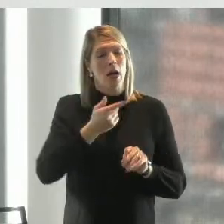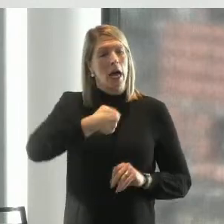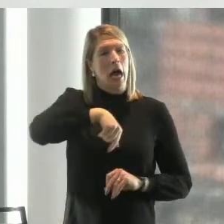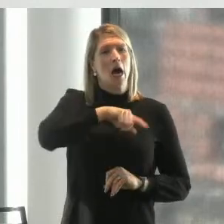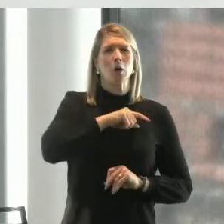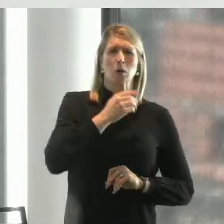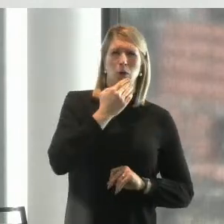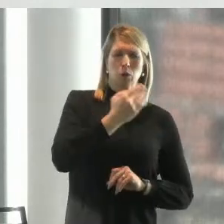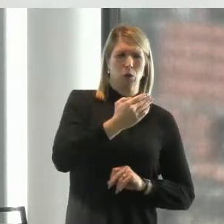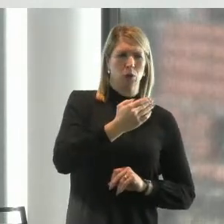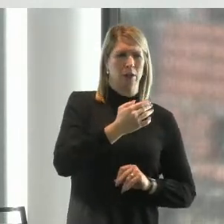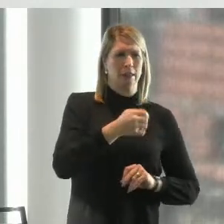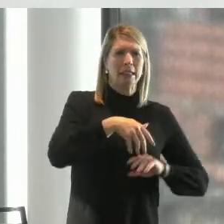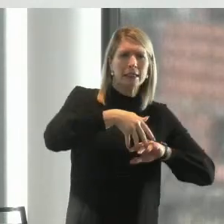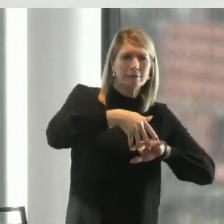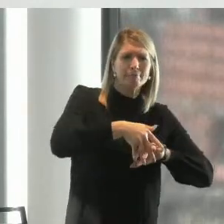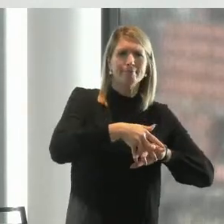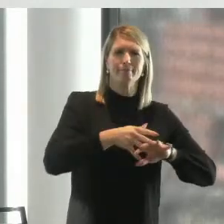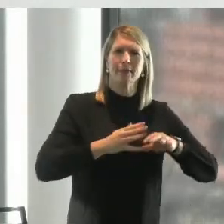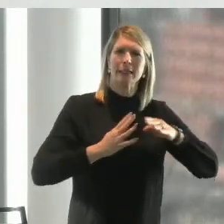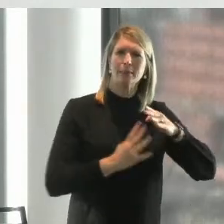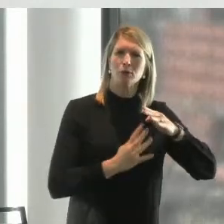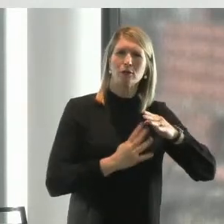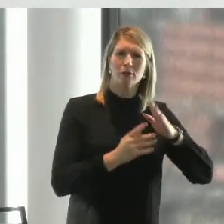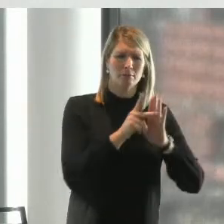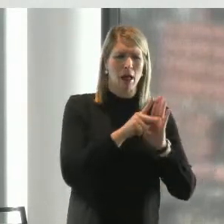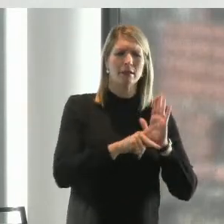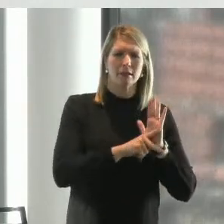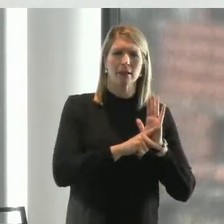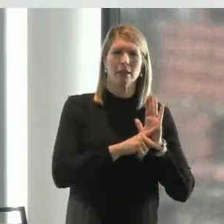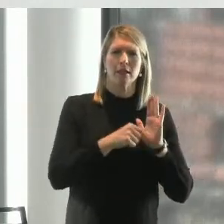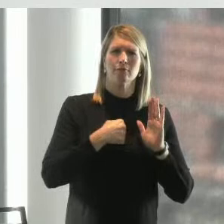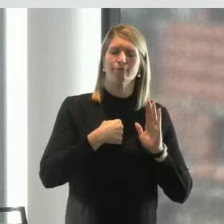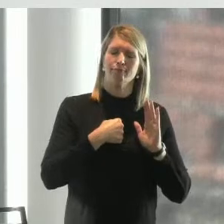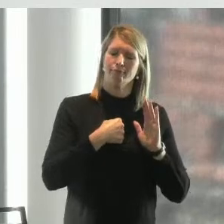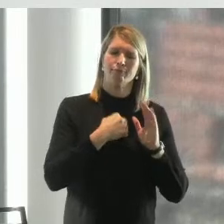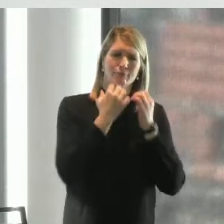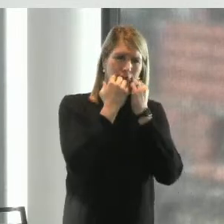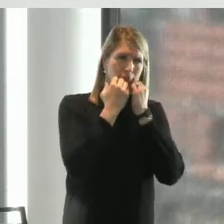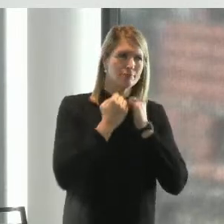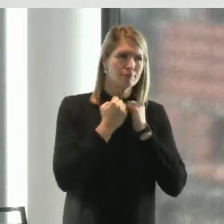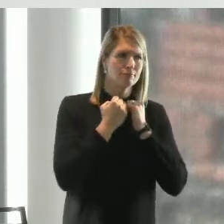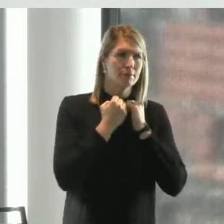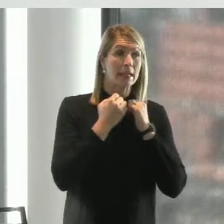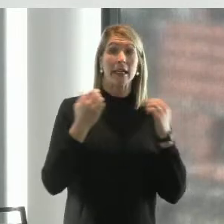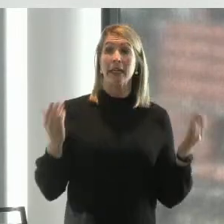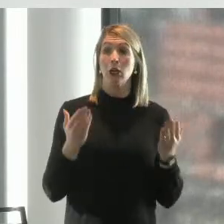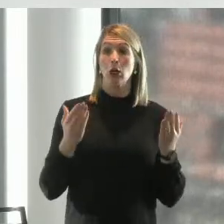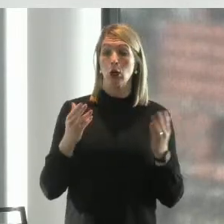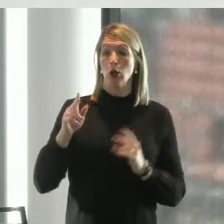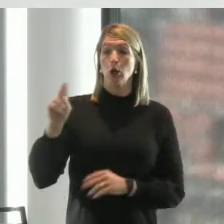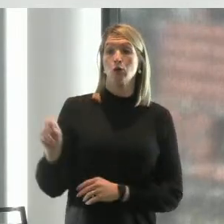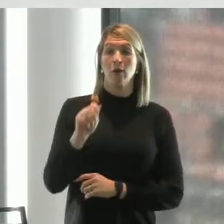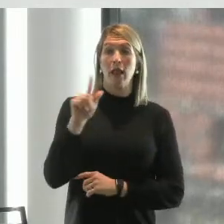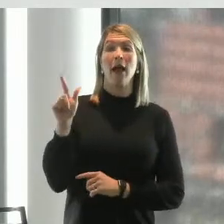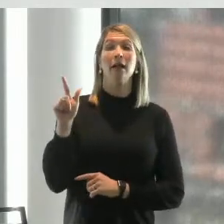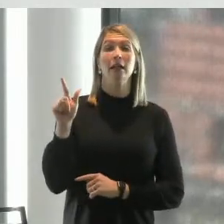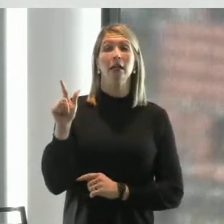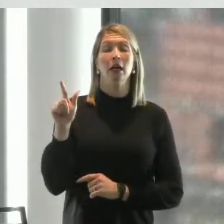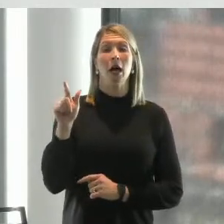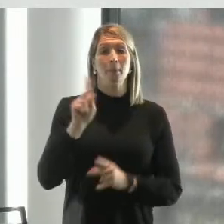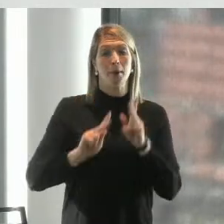something that I'm incredibly passionate about. We know the realities of our demographics. We know